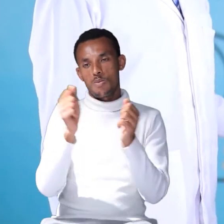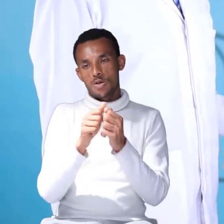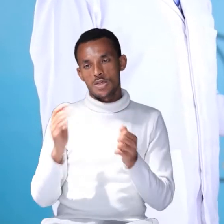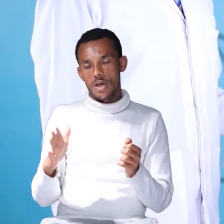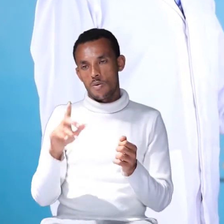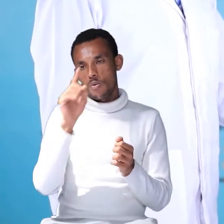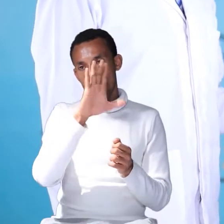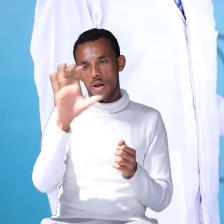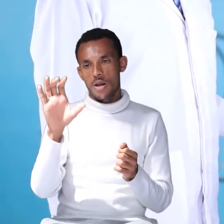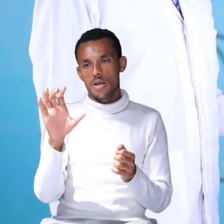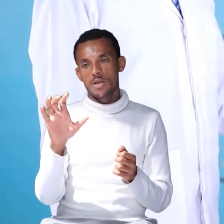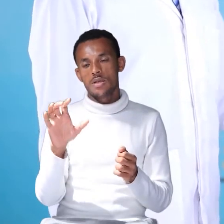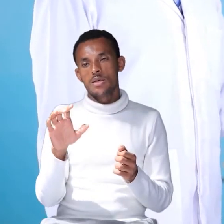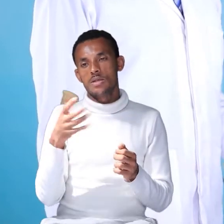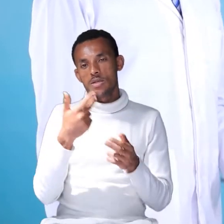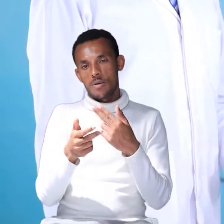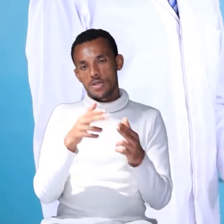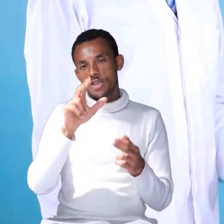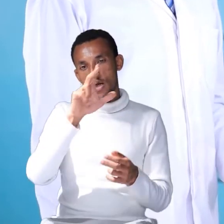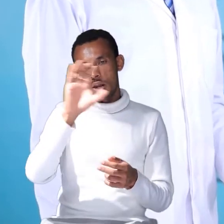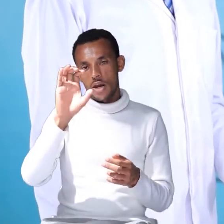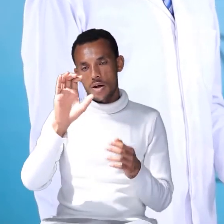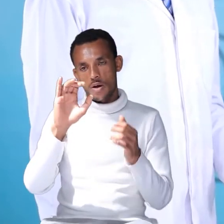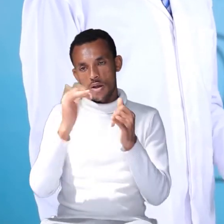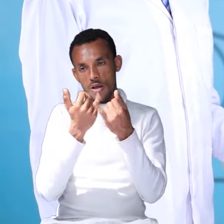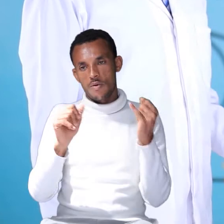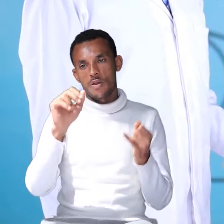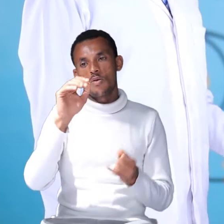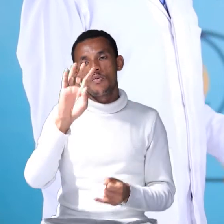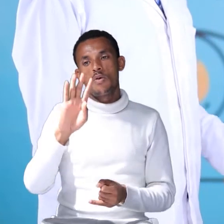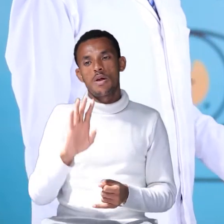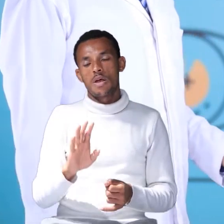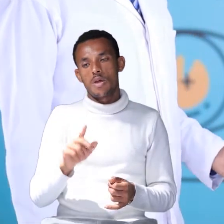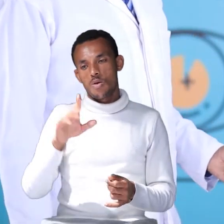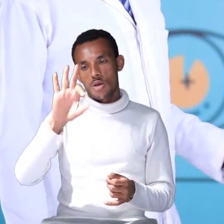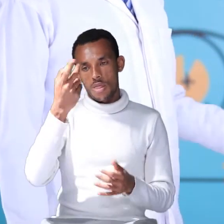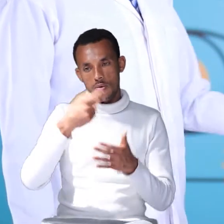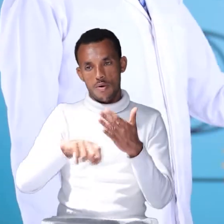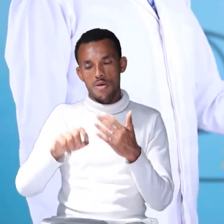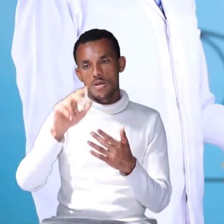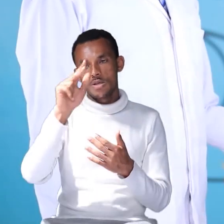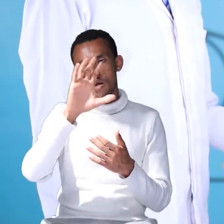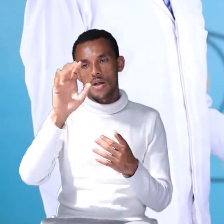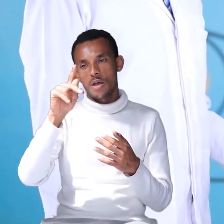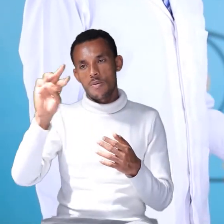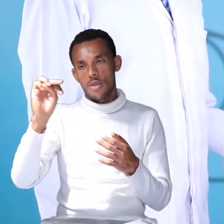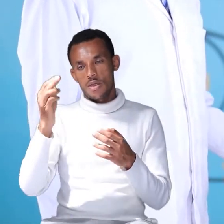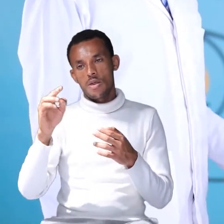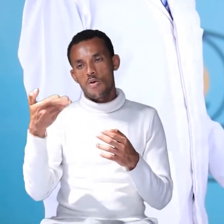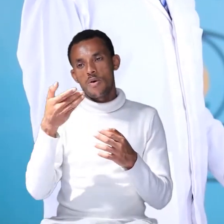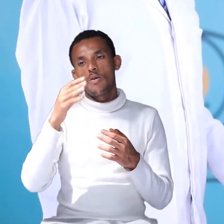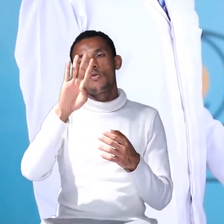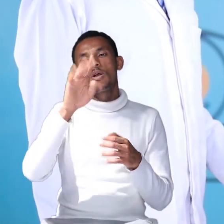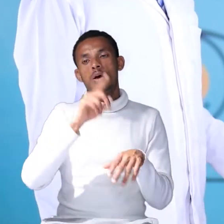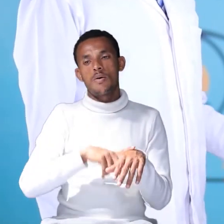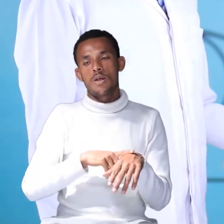by 3, 300 kilometers to 4 hours. So we have got a value, 300 kilometers over 4 hours.